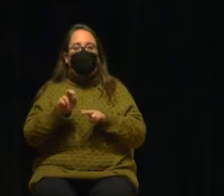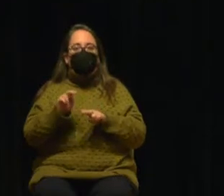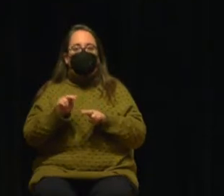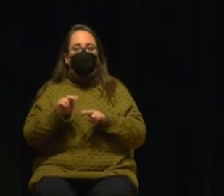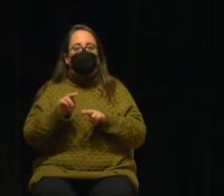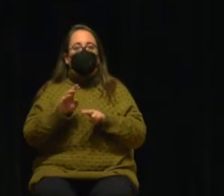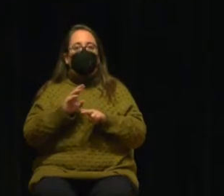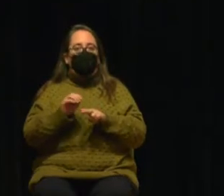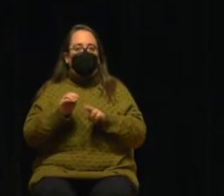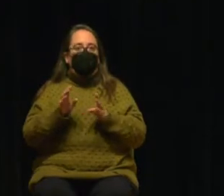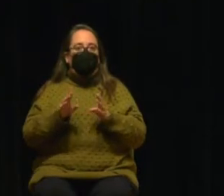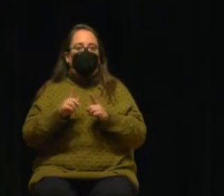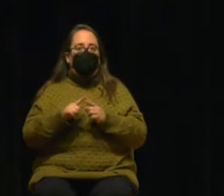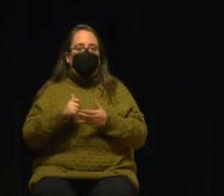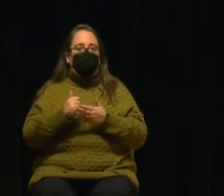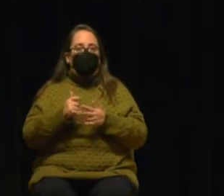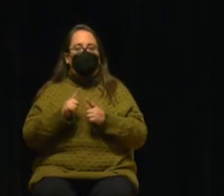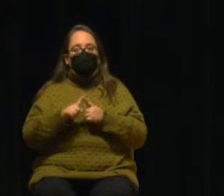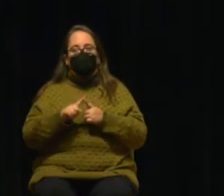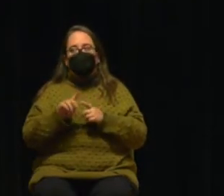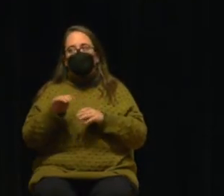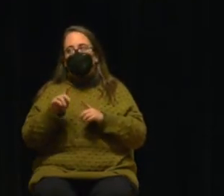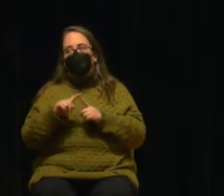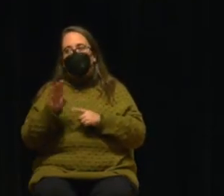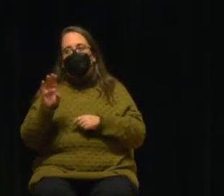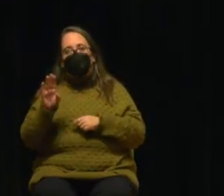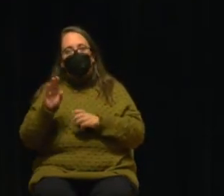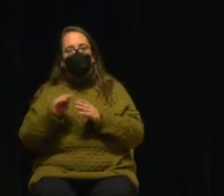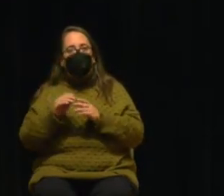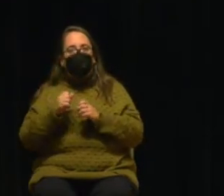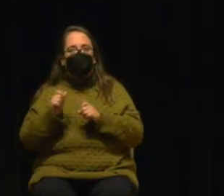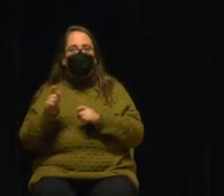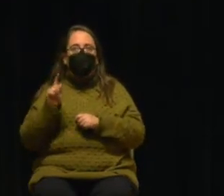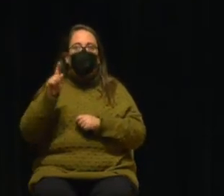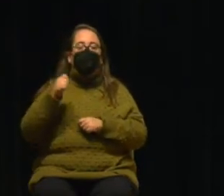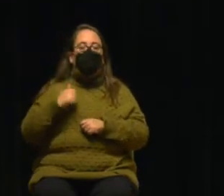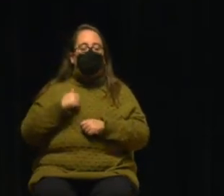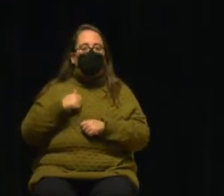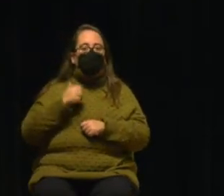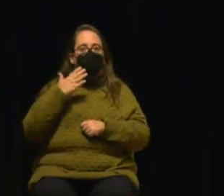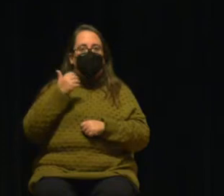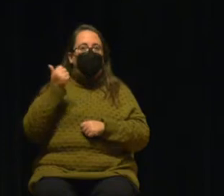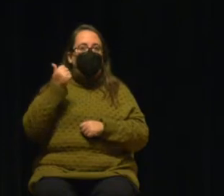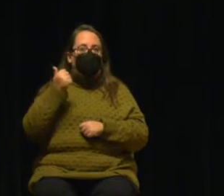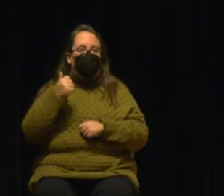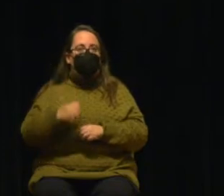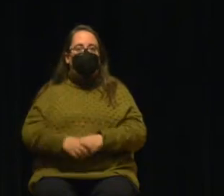was prepared to help them move on to Boston, which was safer, to Canada, which was even safer.